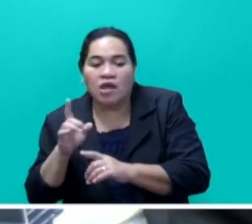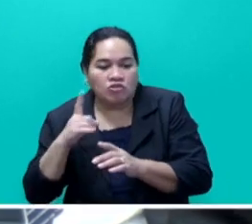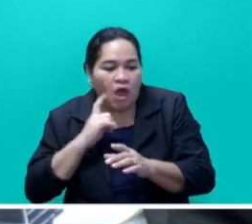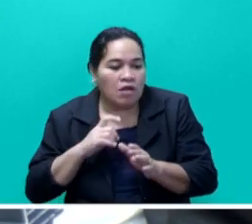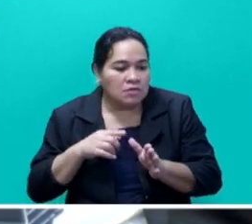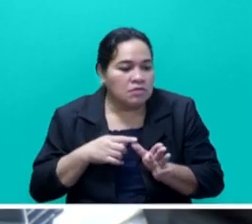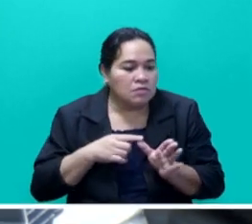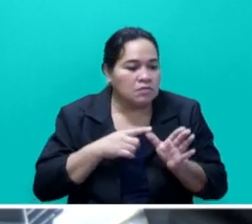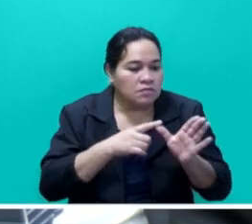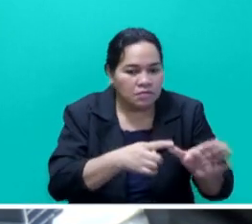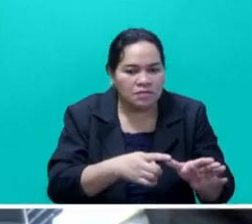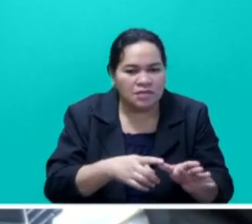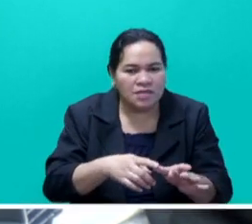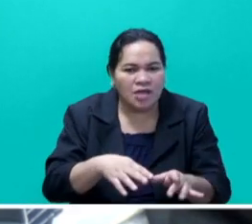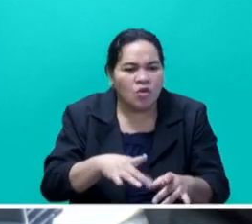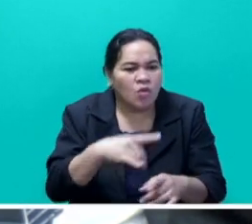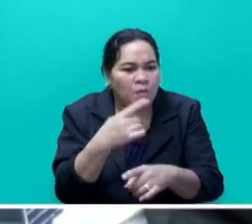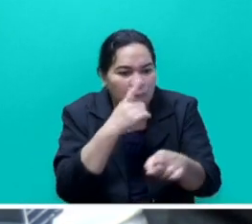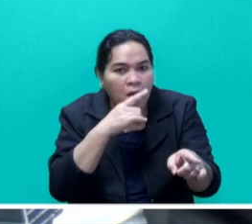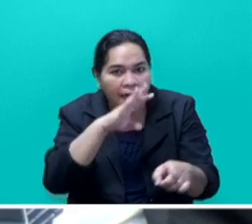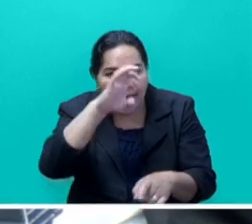the expectations,